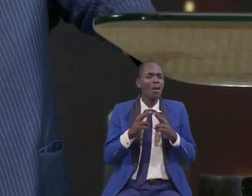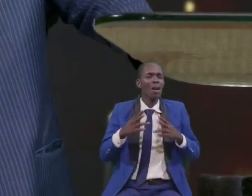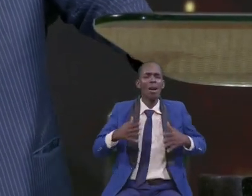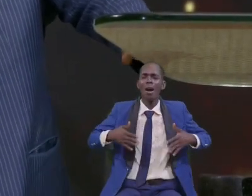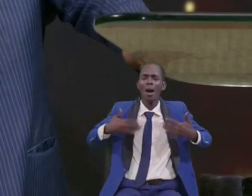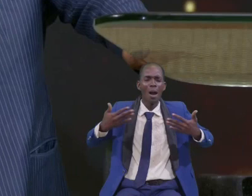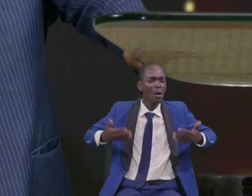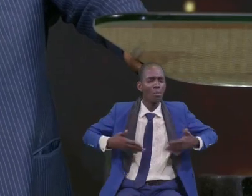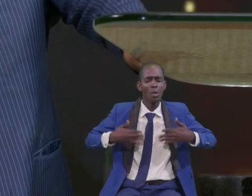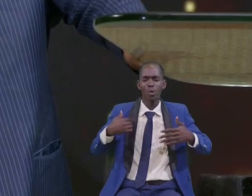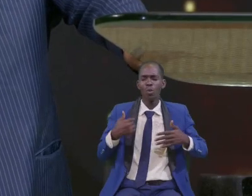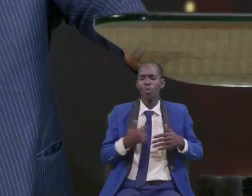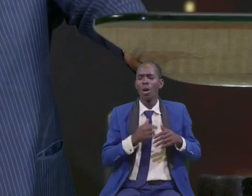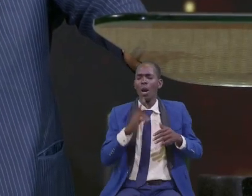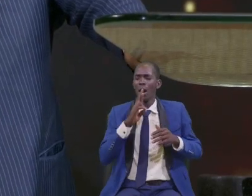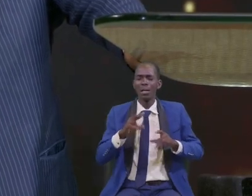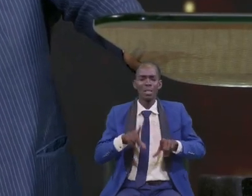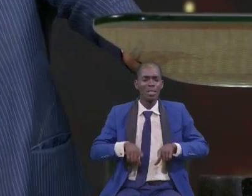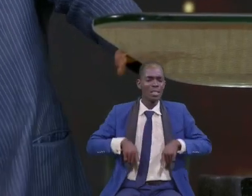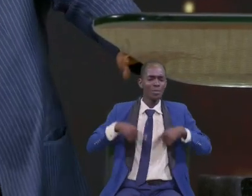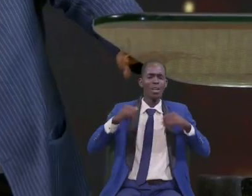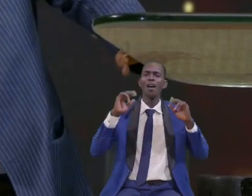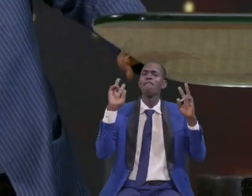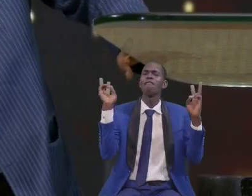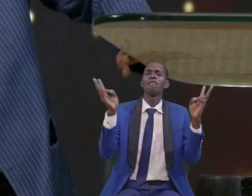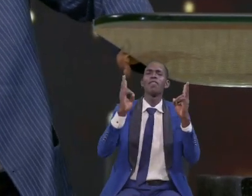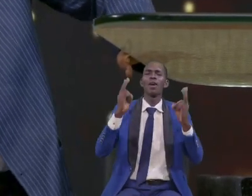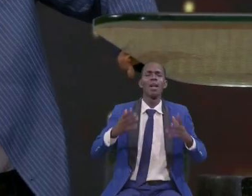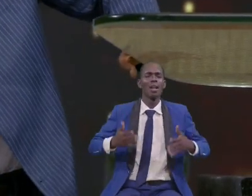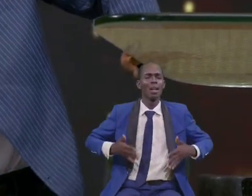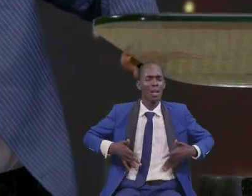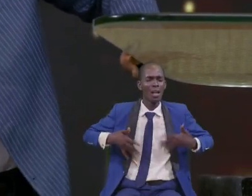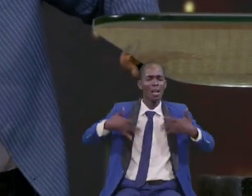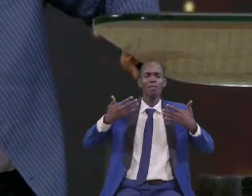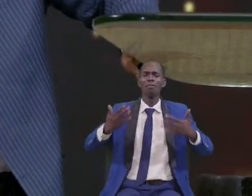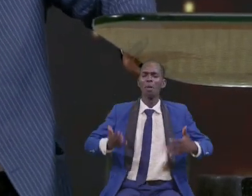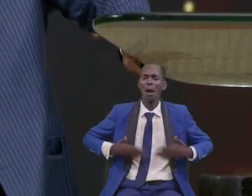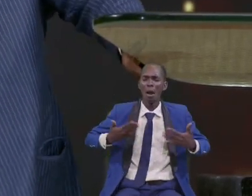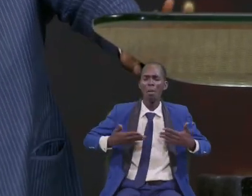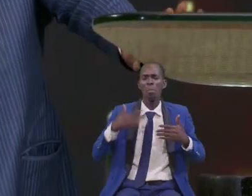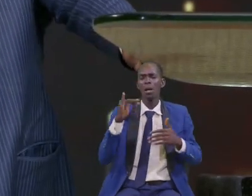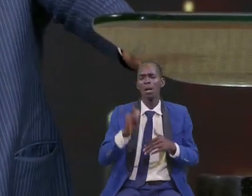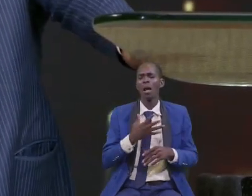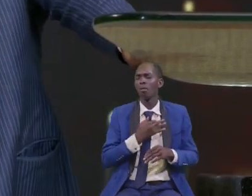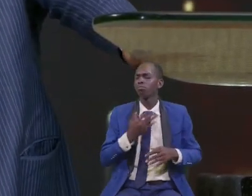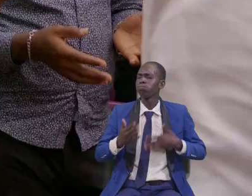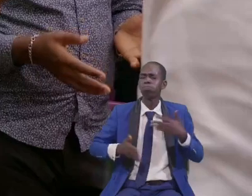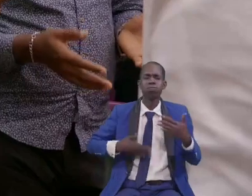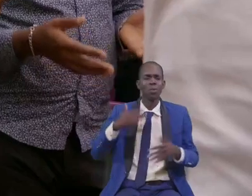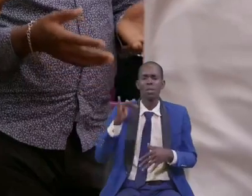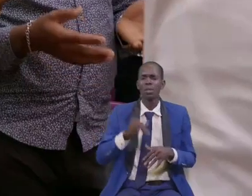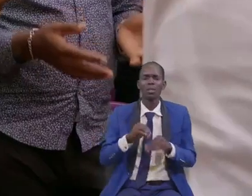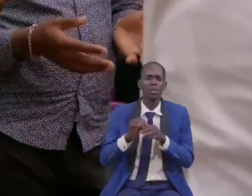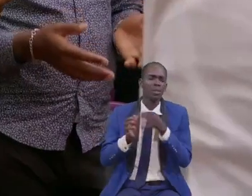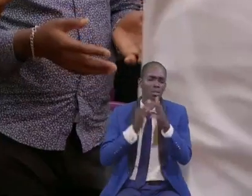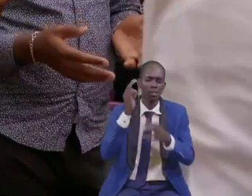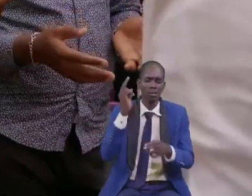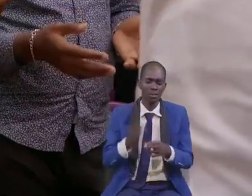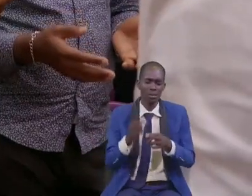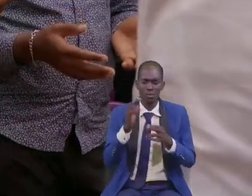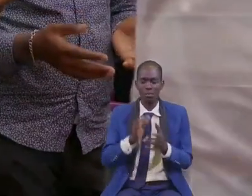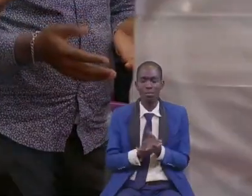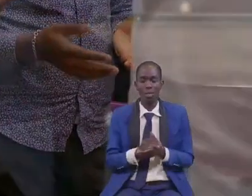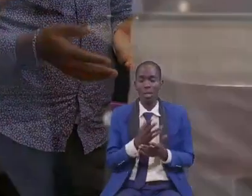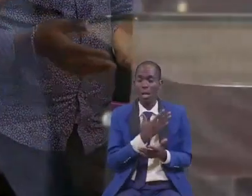excited, we're living the victorious life happily and joyfully in Jesus' name. Amen.